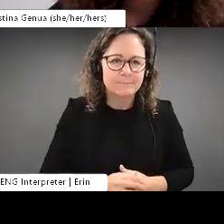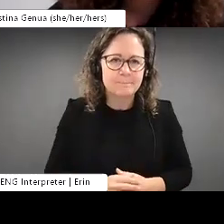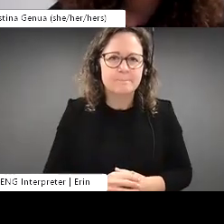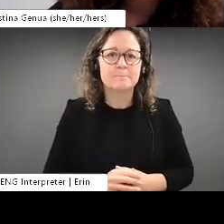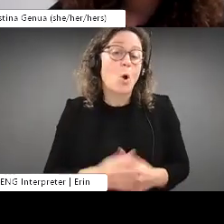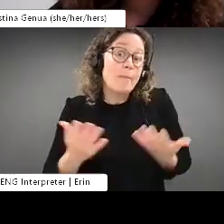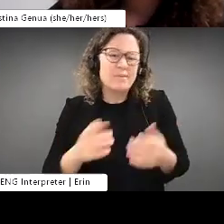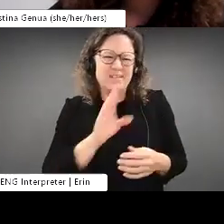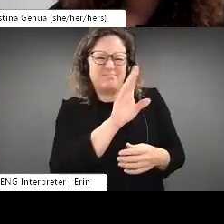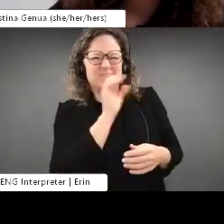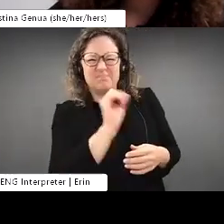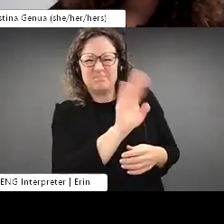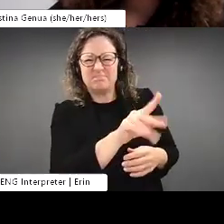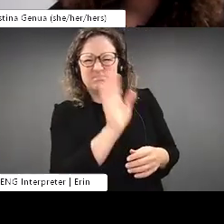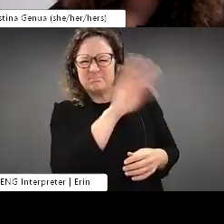bank.